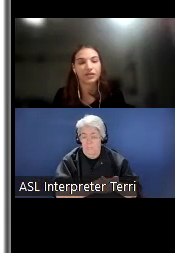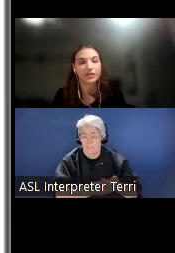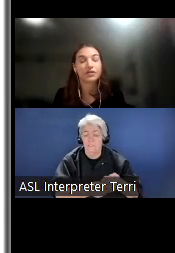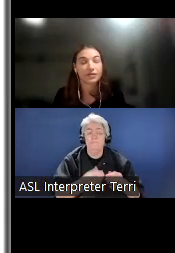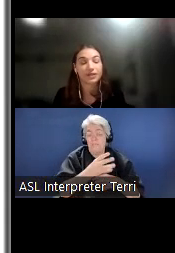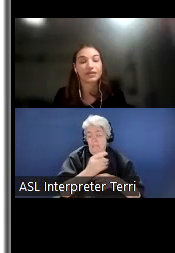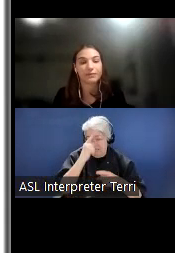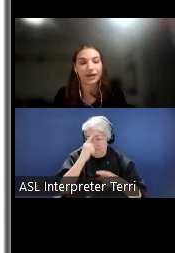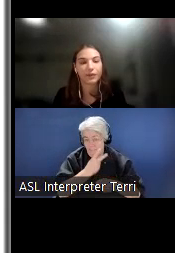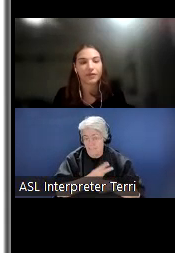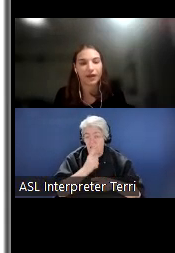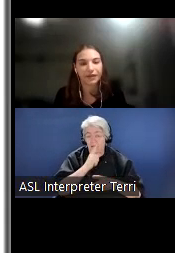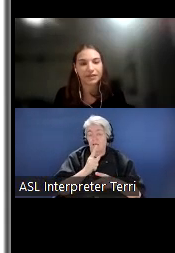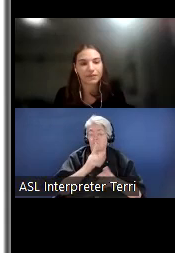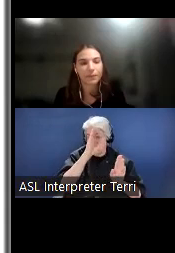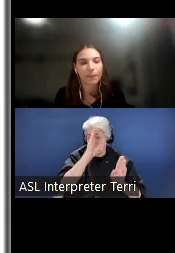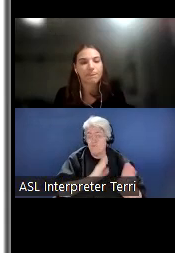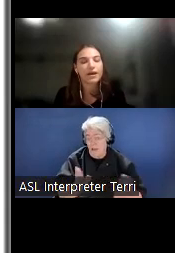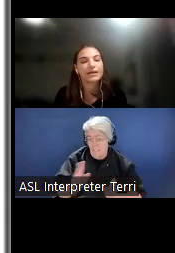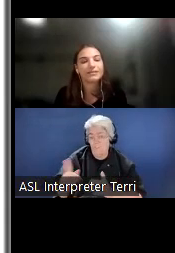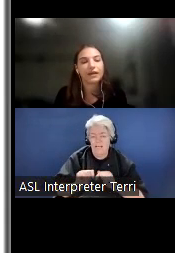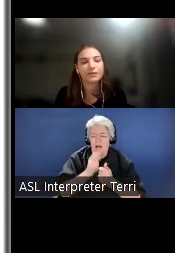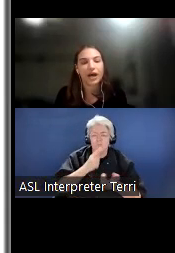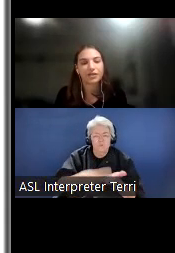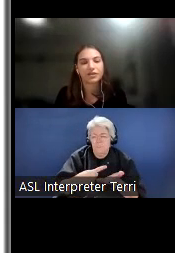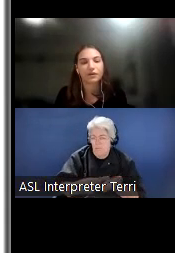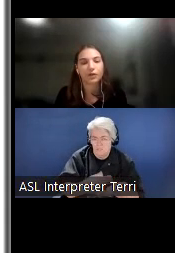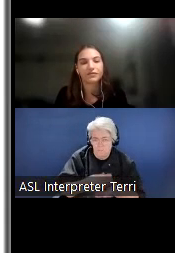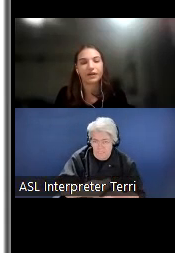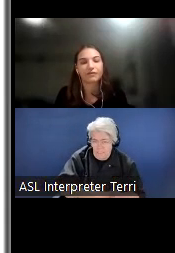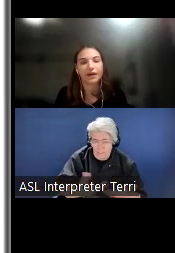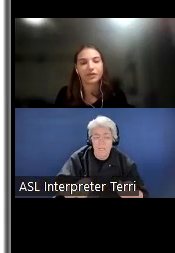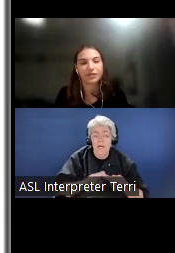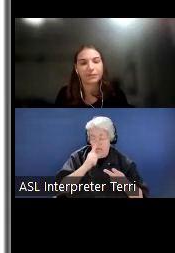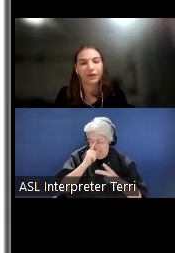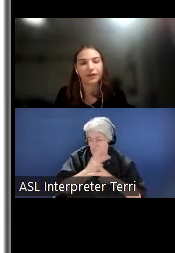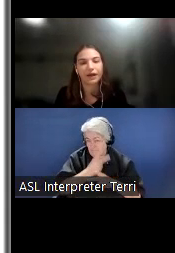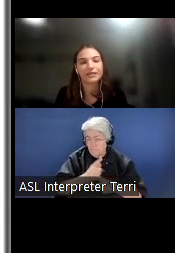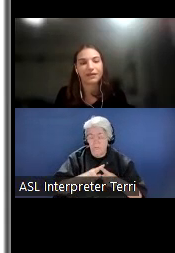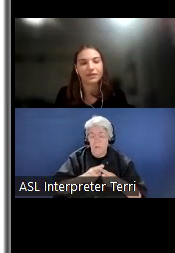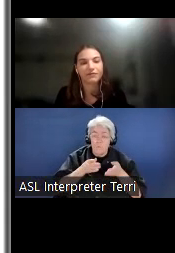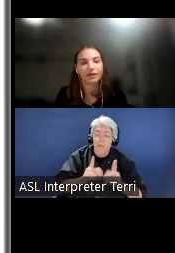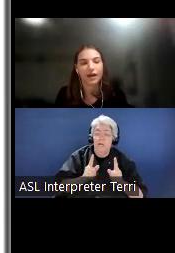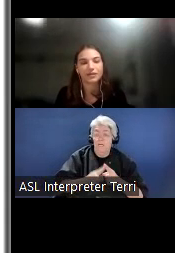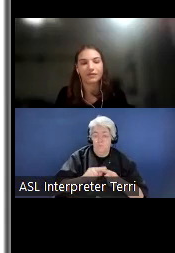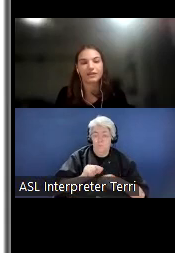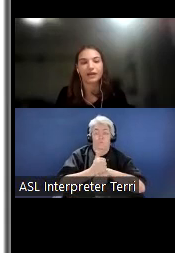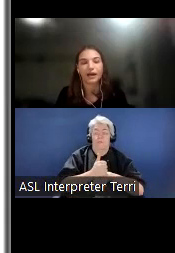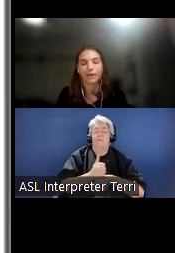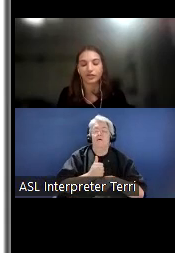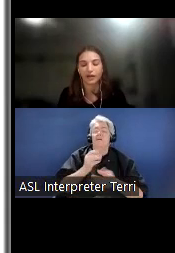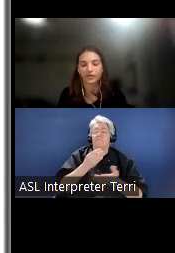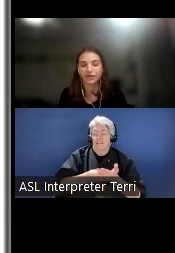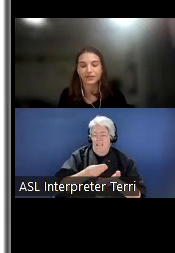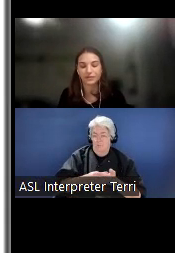discussing money with clients, and develop strategies for cultivating financial stability and safety for clients